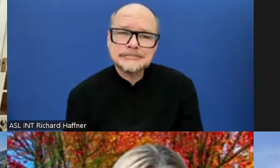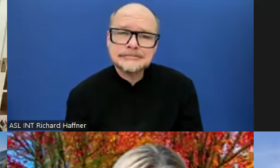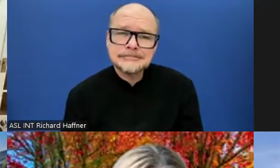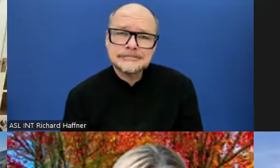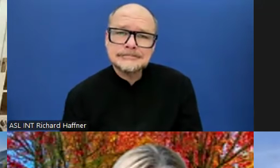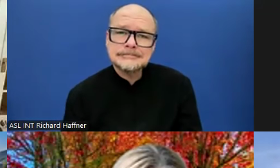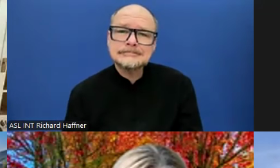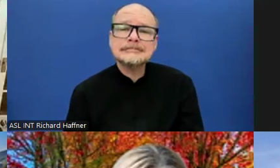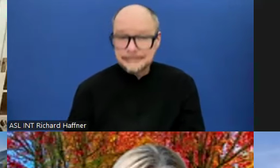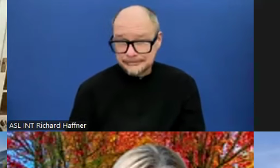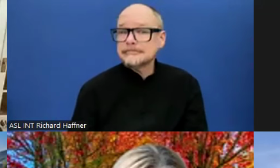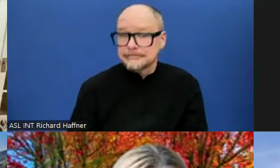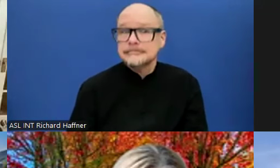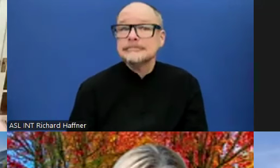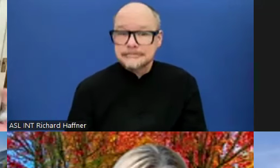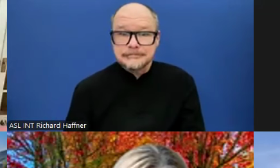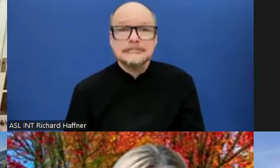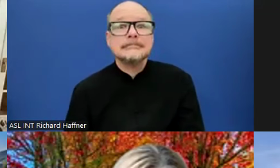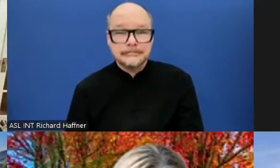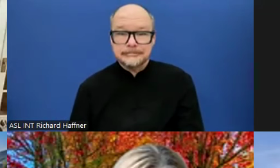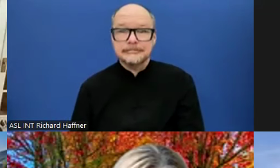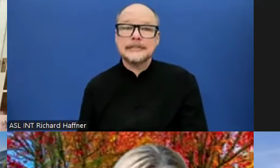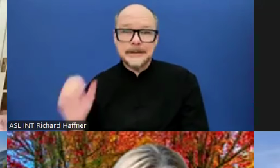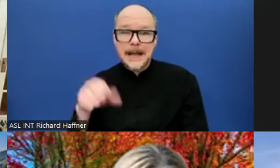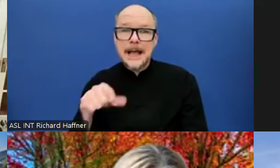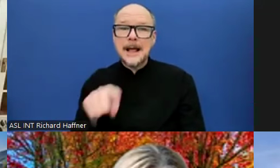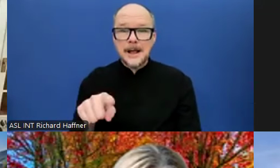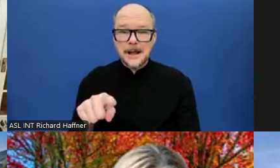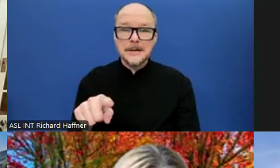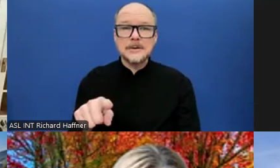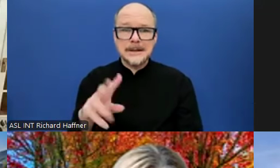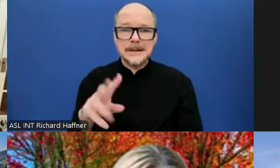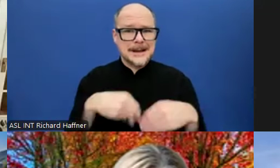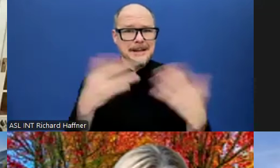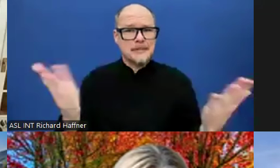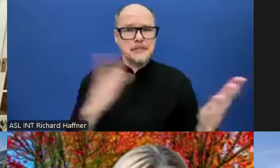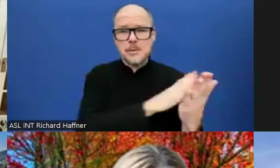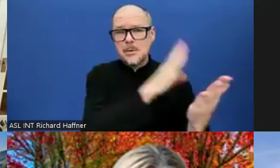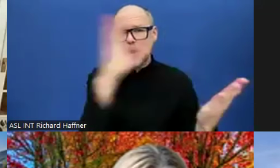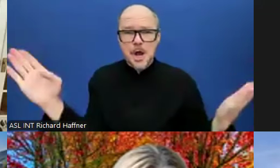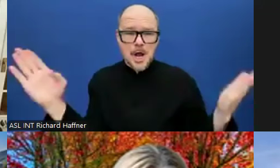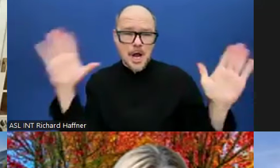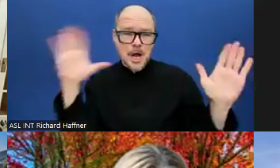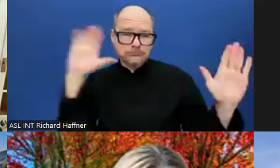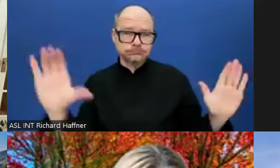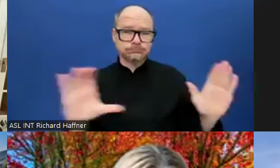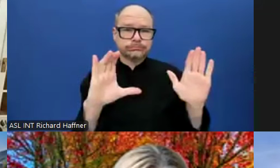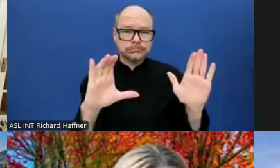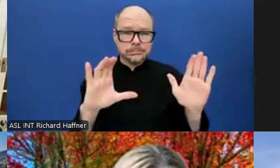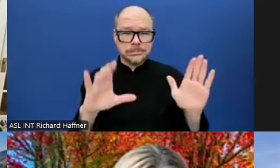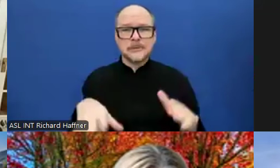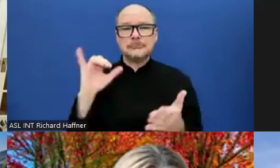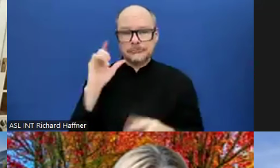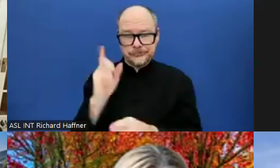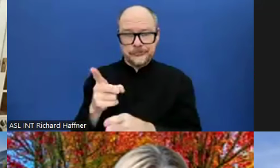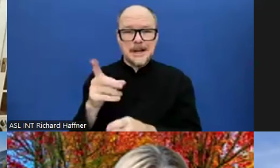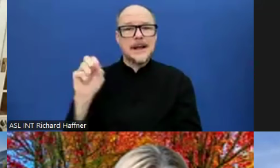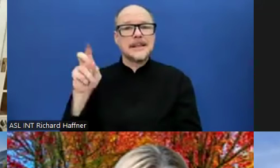Yeah, I appreciate you kind of just giving that broad overview that, right, this subcommittee is